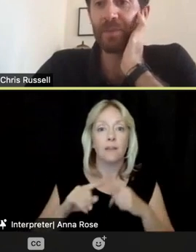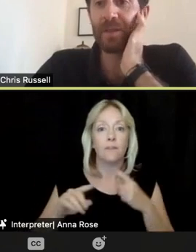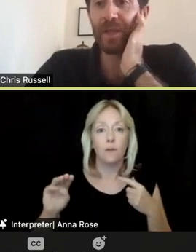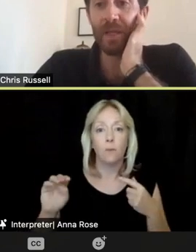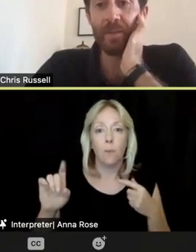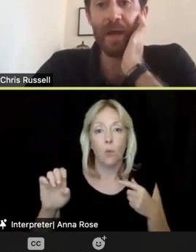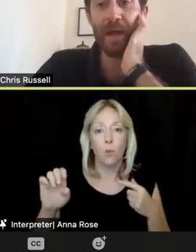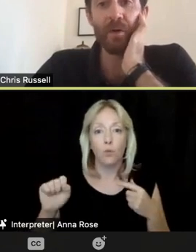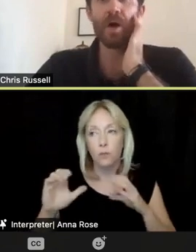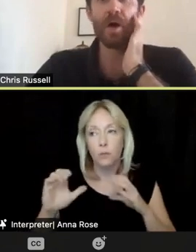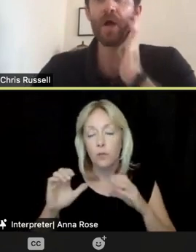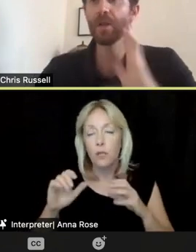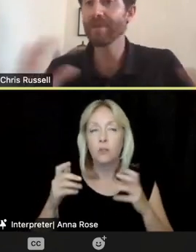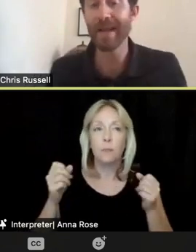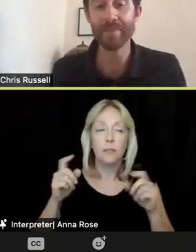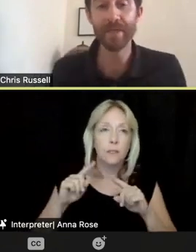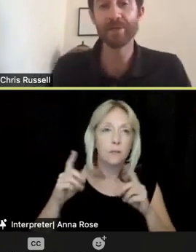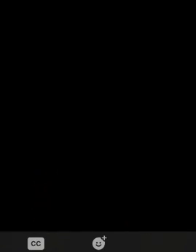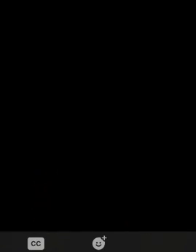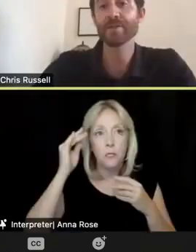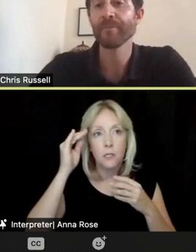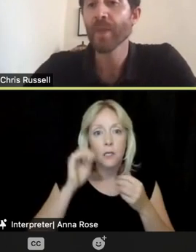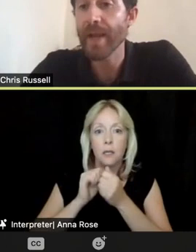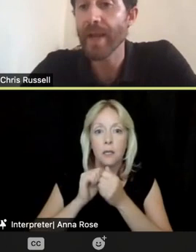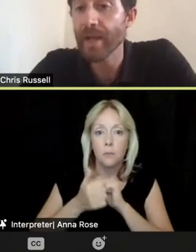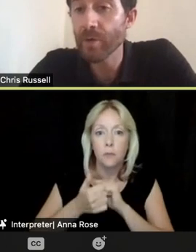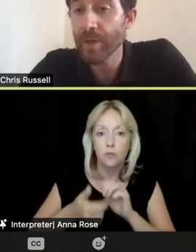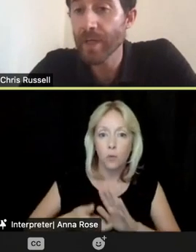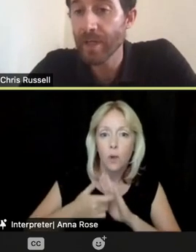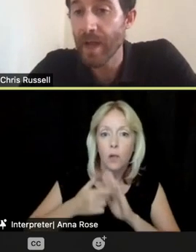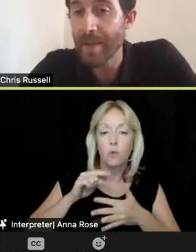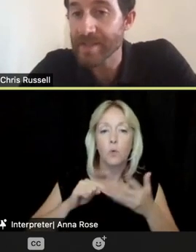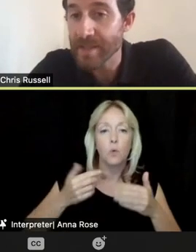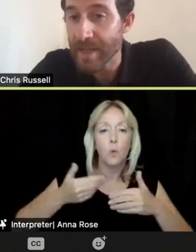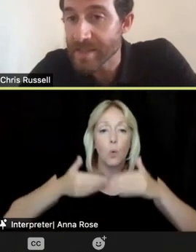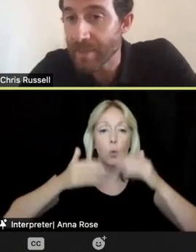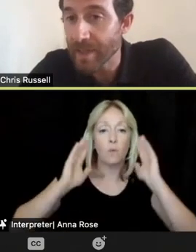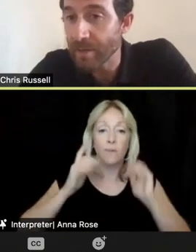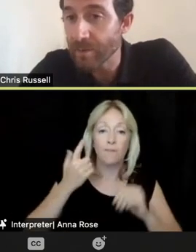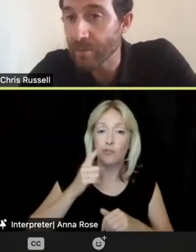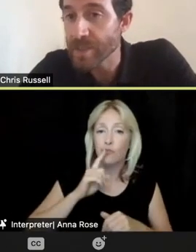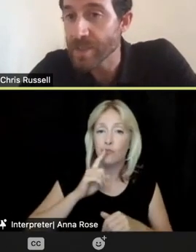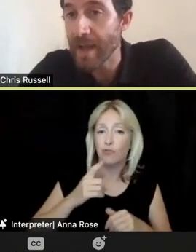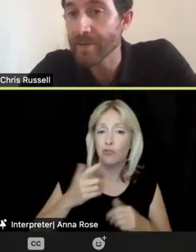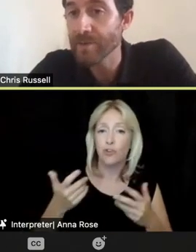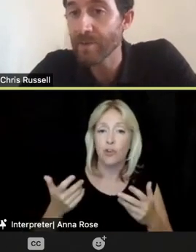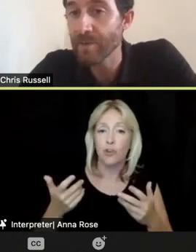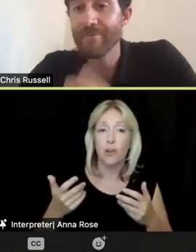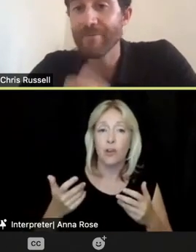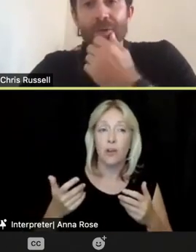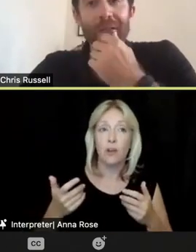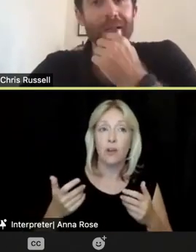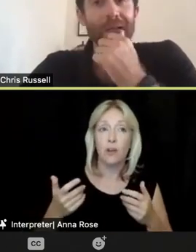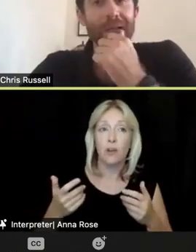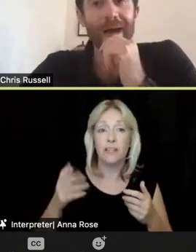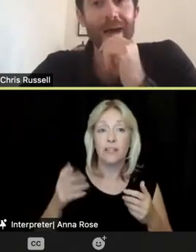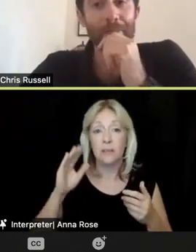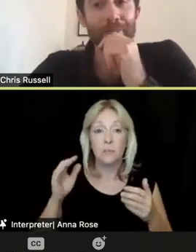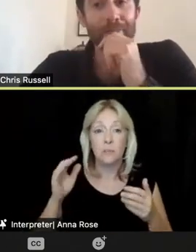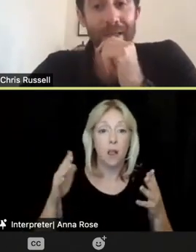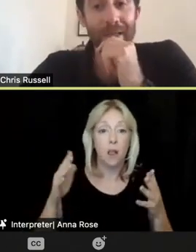modalities that we need to be thinking about and all of the adaptations. And I agree, as somebody responded to you after